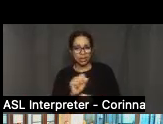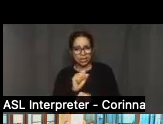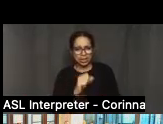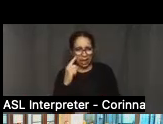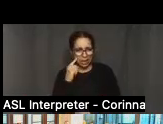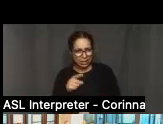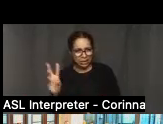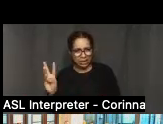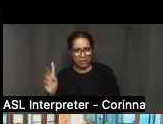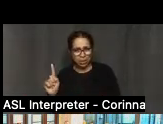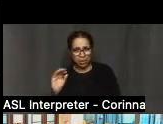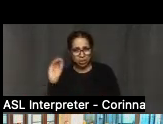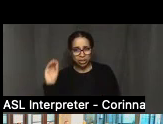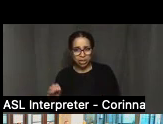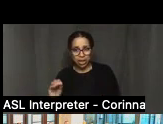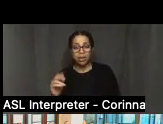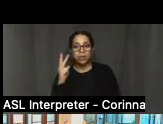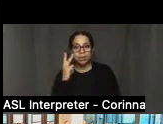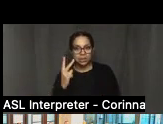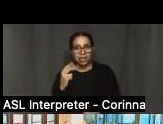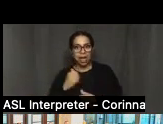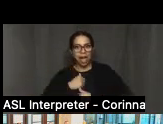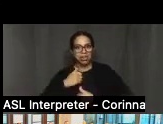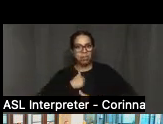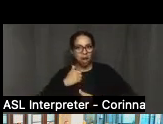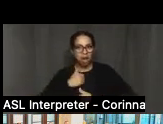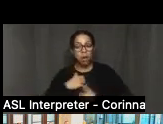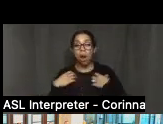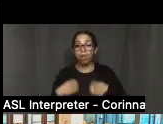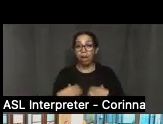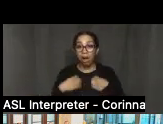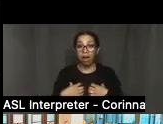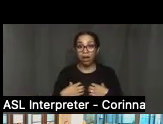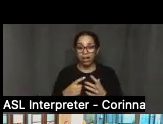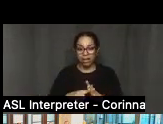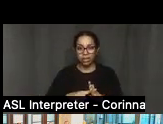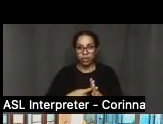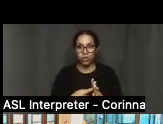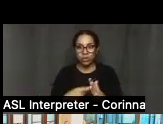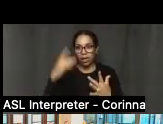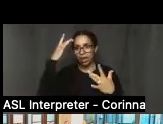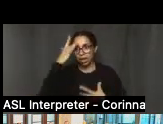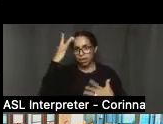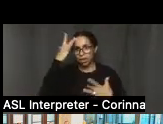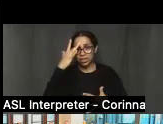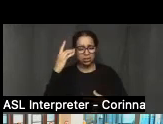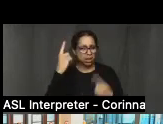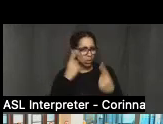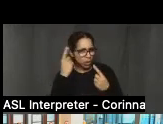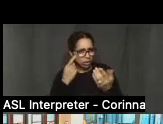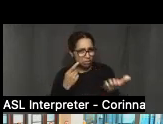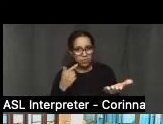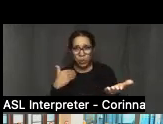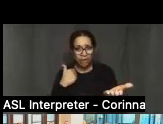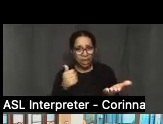now facing asthma or lung induced illness. And I was wondering, do you have any age